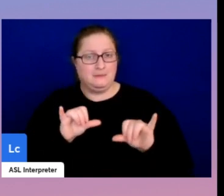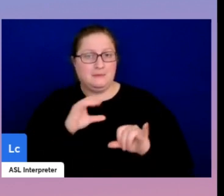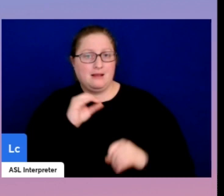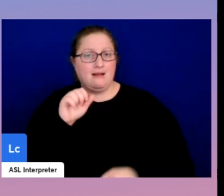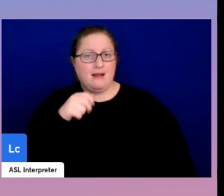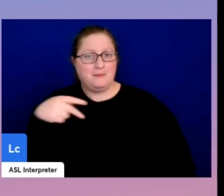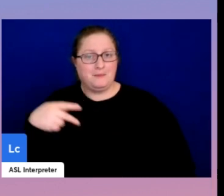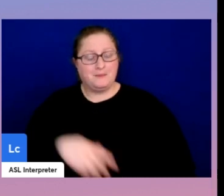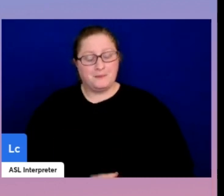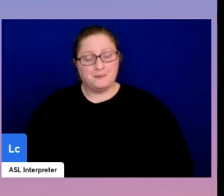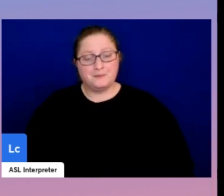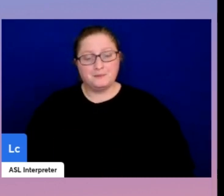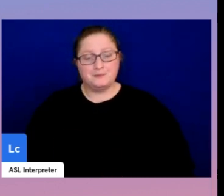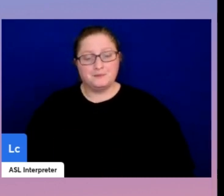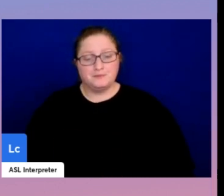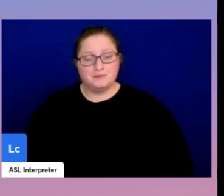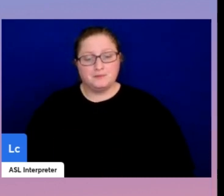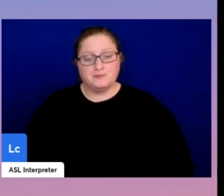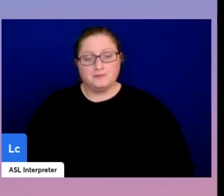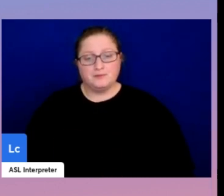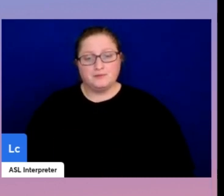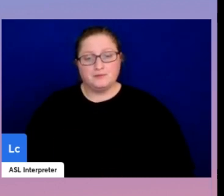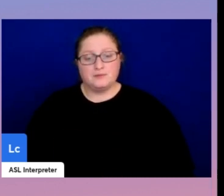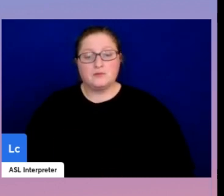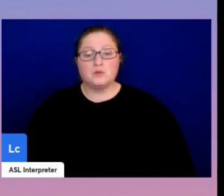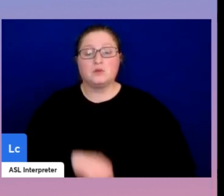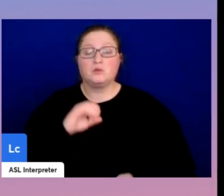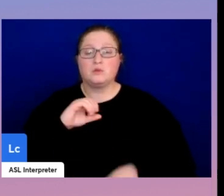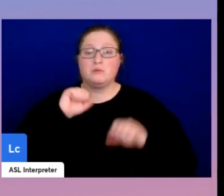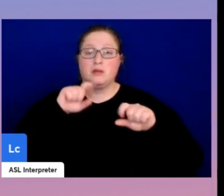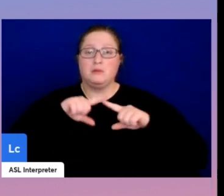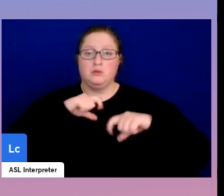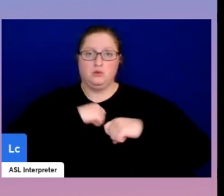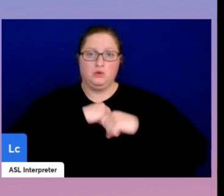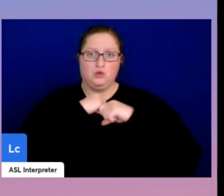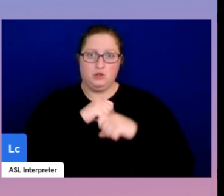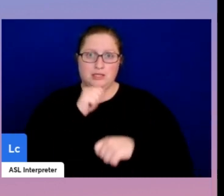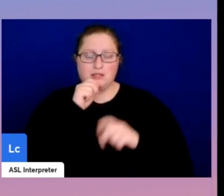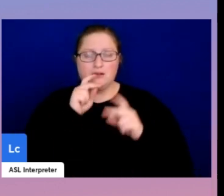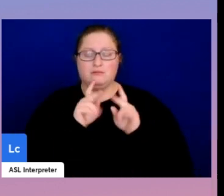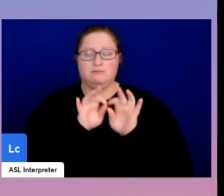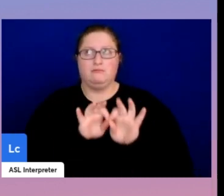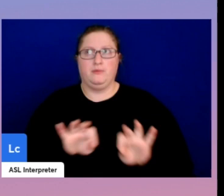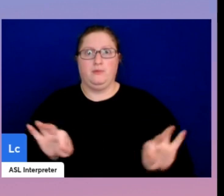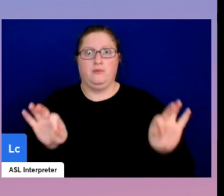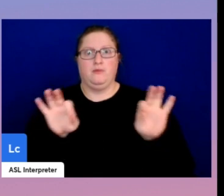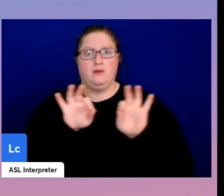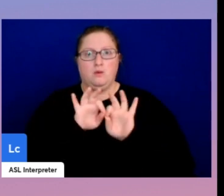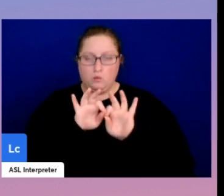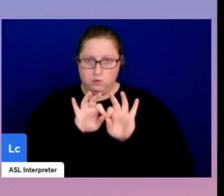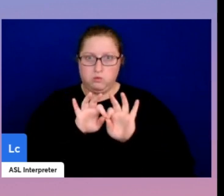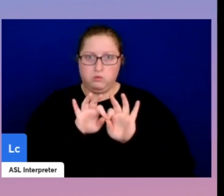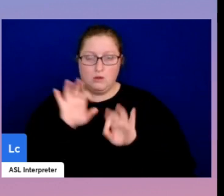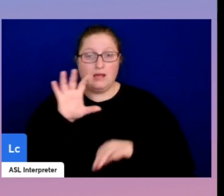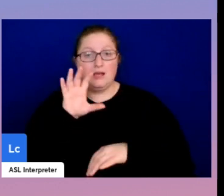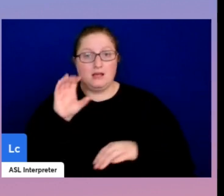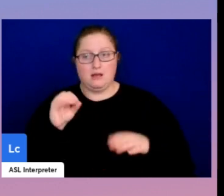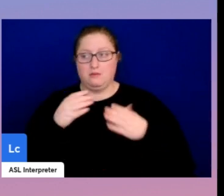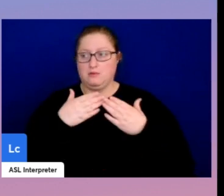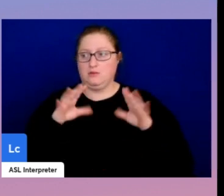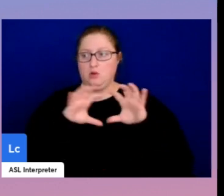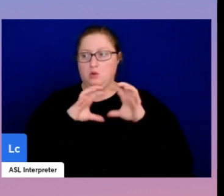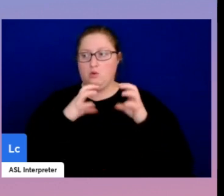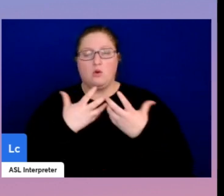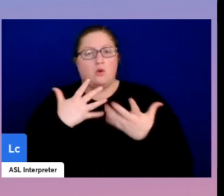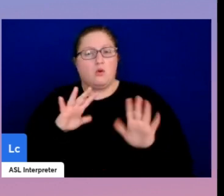So, inherently securing the secrets is paramount importance that companies across the globe